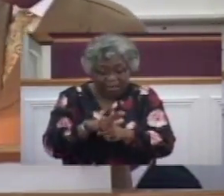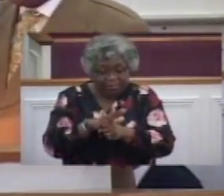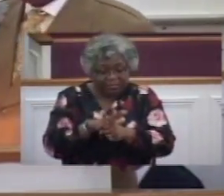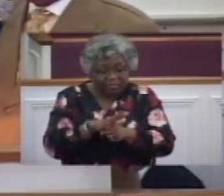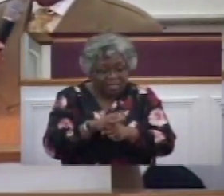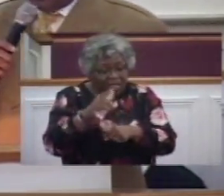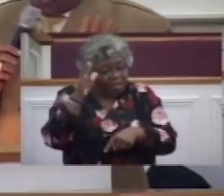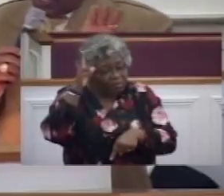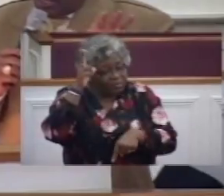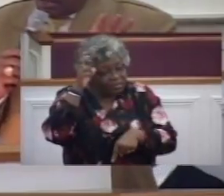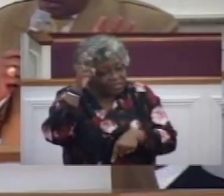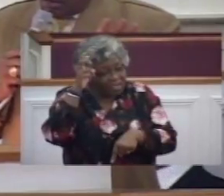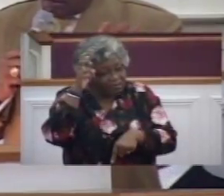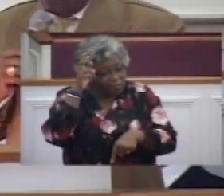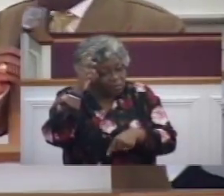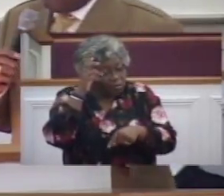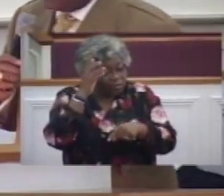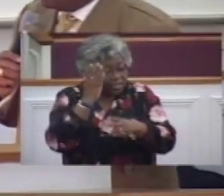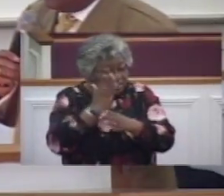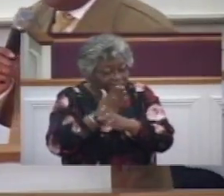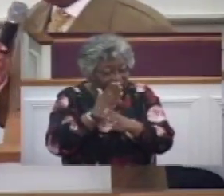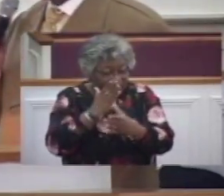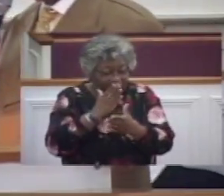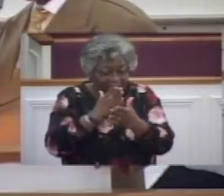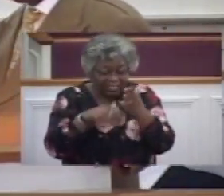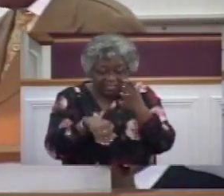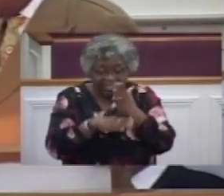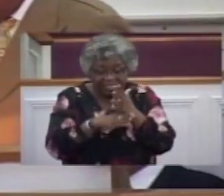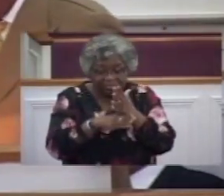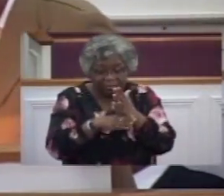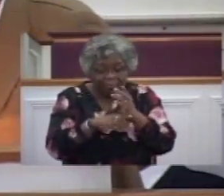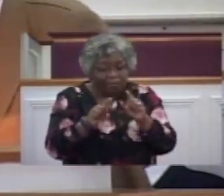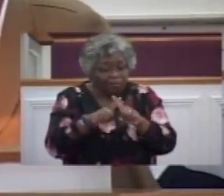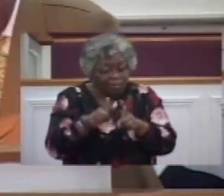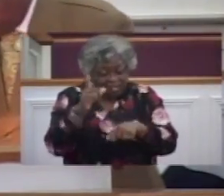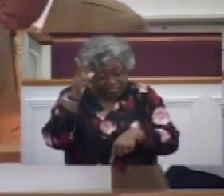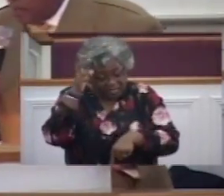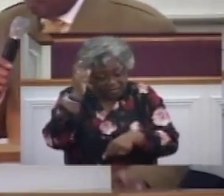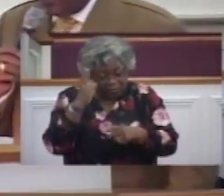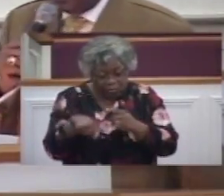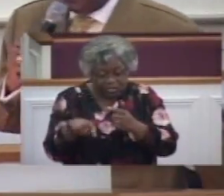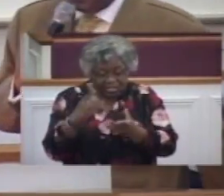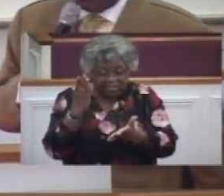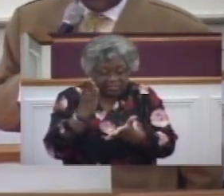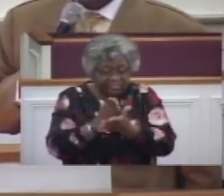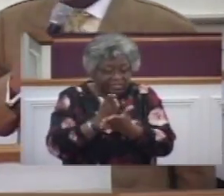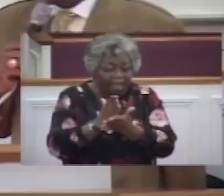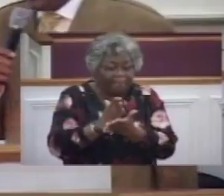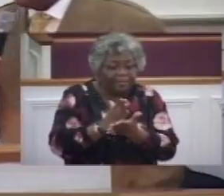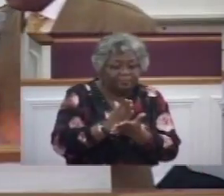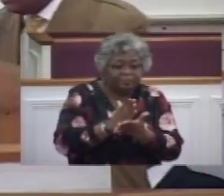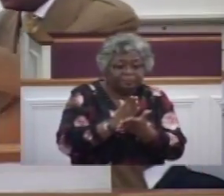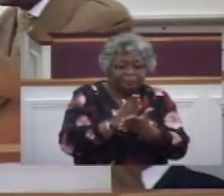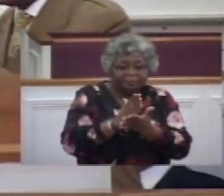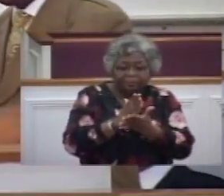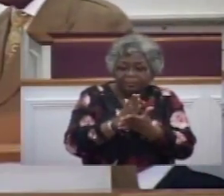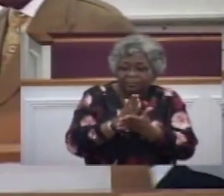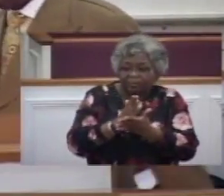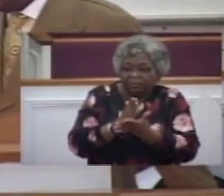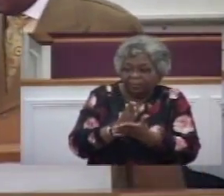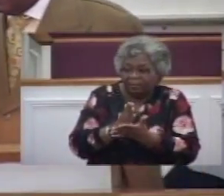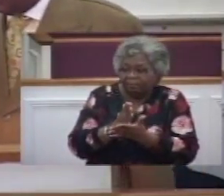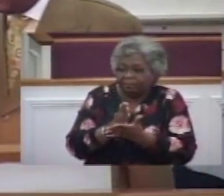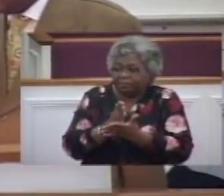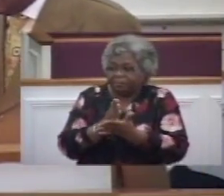the devil can hinder. But the devil can't stop. Lord, help me here. I want to tell you